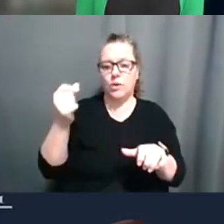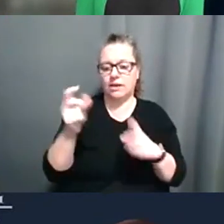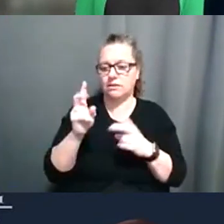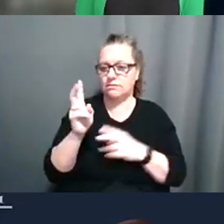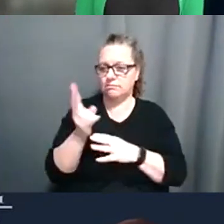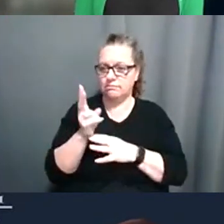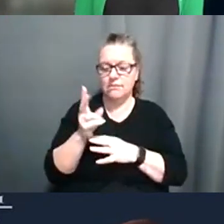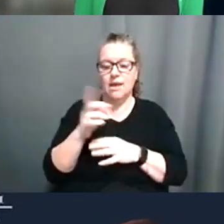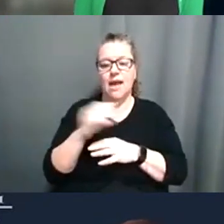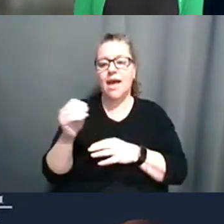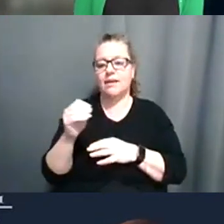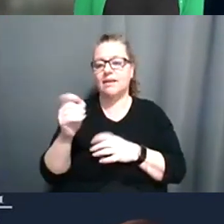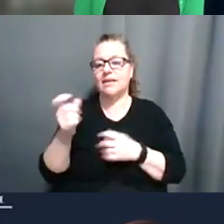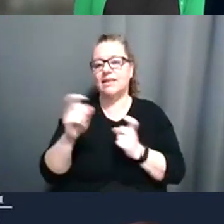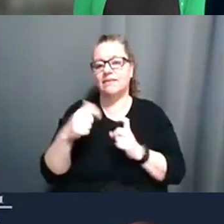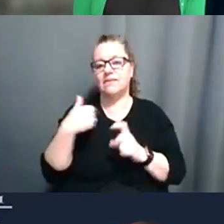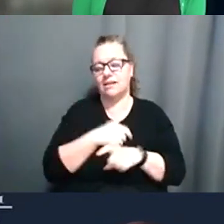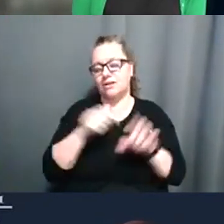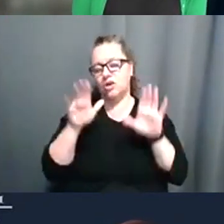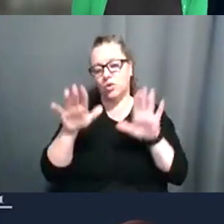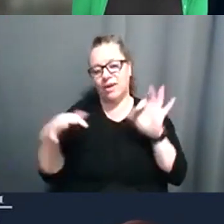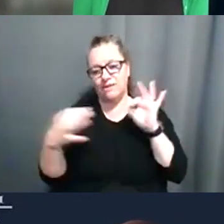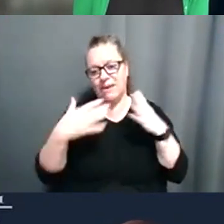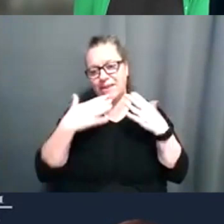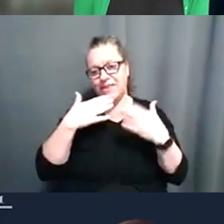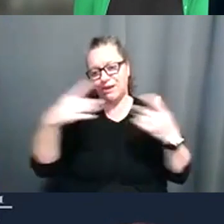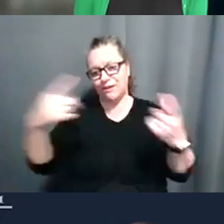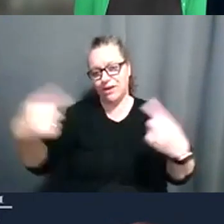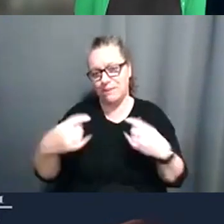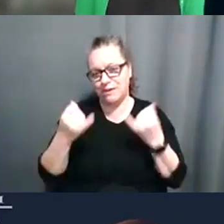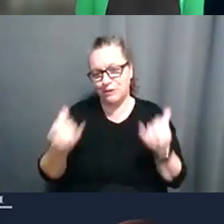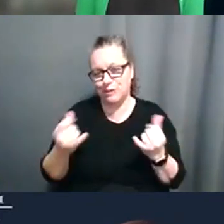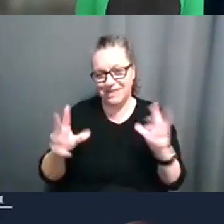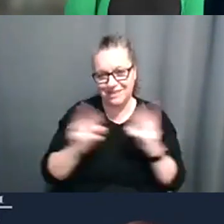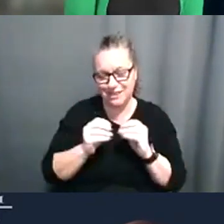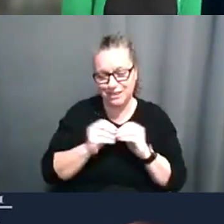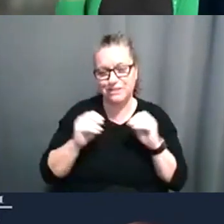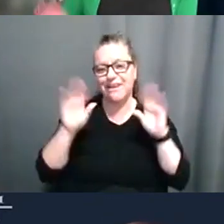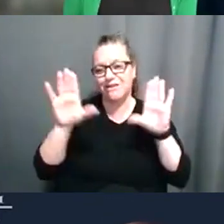it really provides us some great feedback. Thank you for attending today's session, and have a great day.